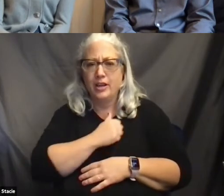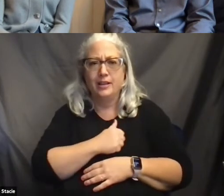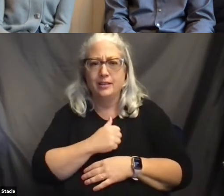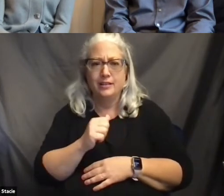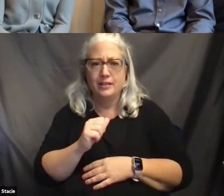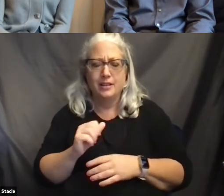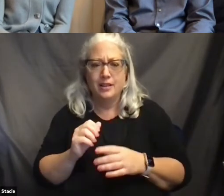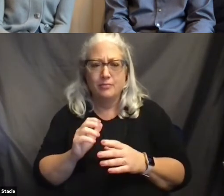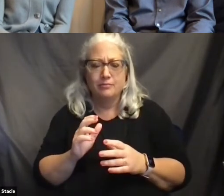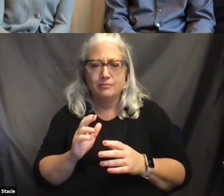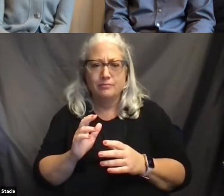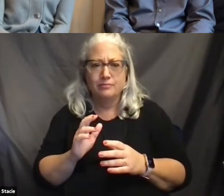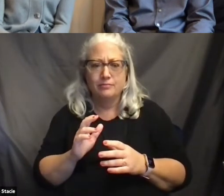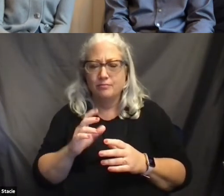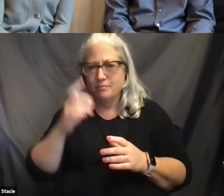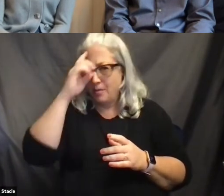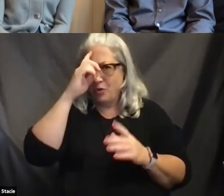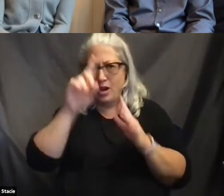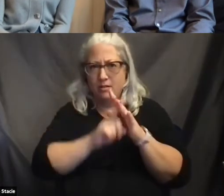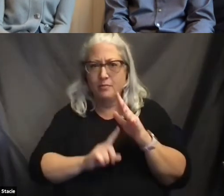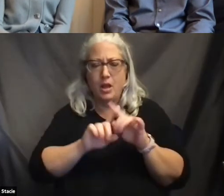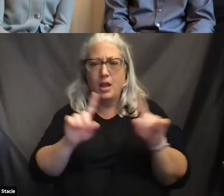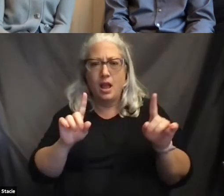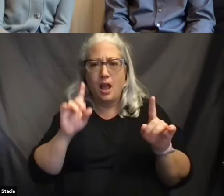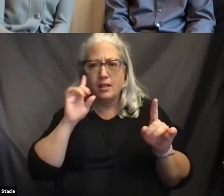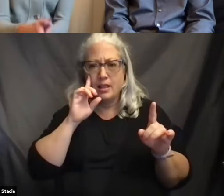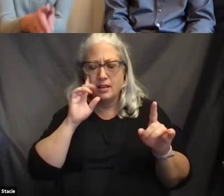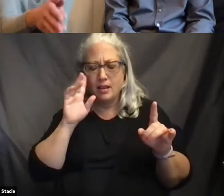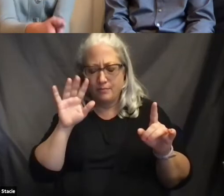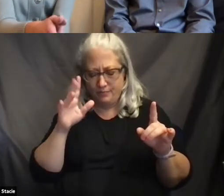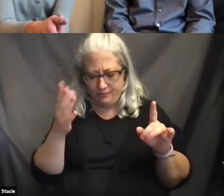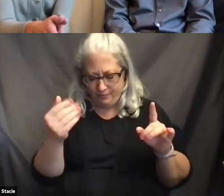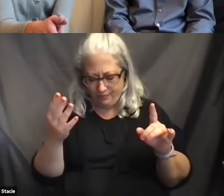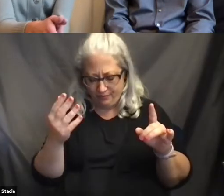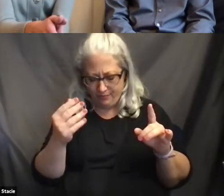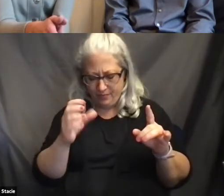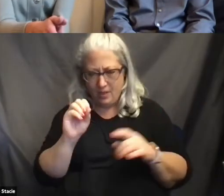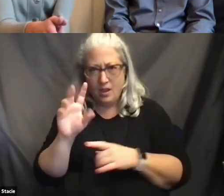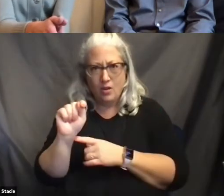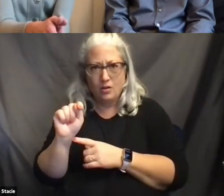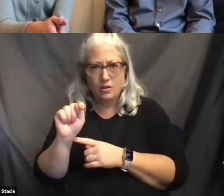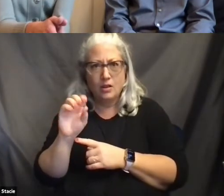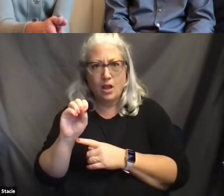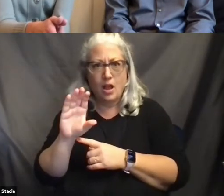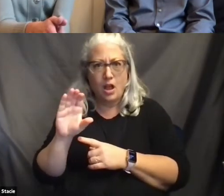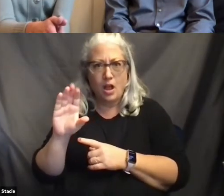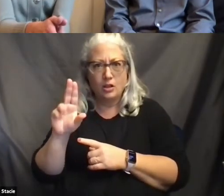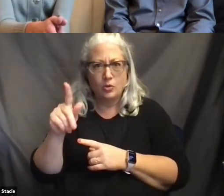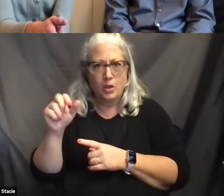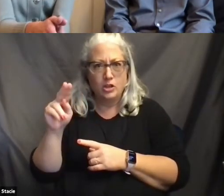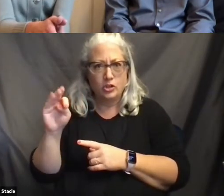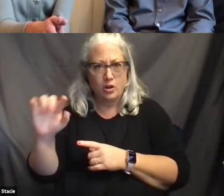little brain, but I believe it's occupational therapy. It was it's occupational